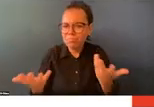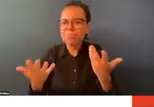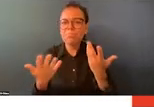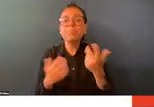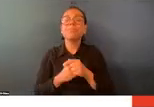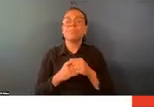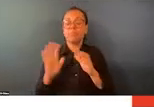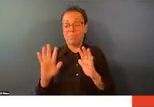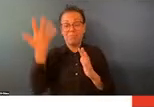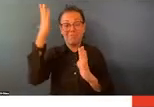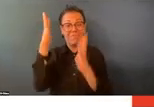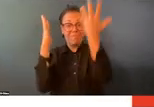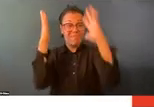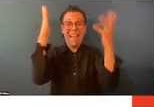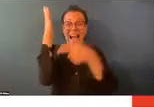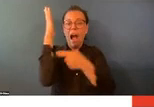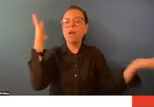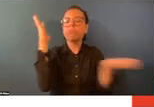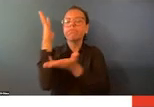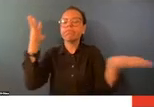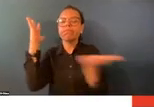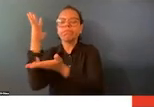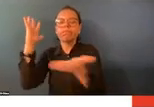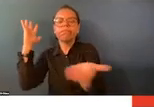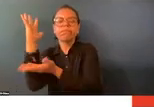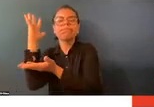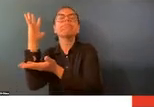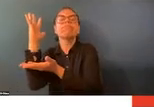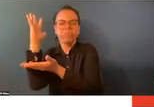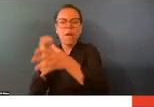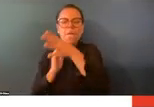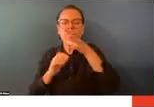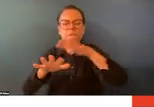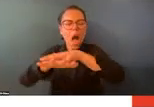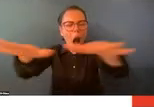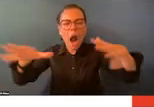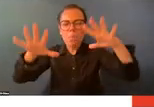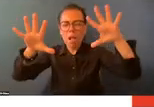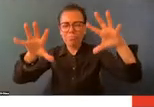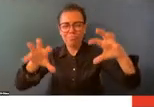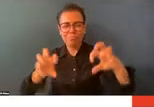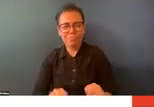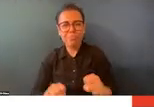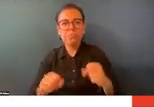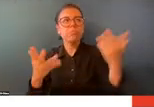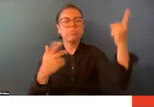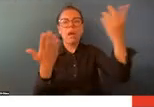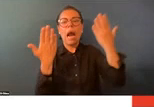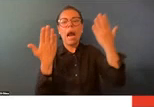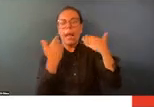fields. Deforestation, soil erosion, and overgrazing increase the risk of climate